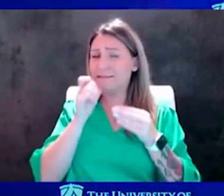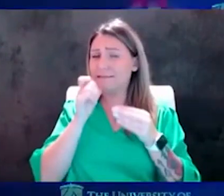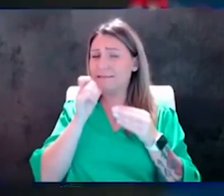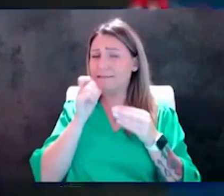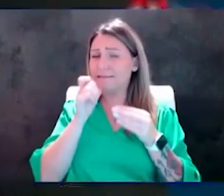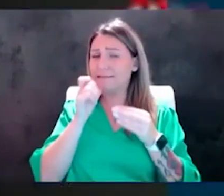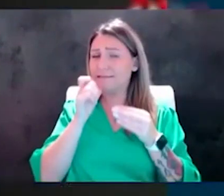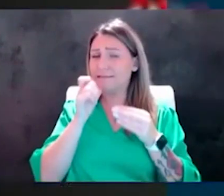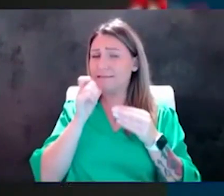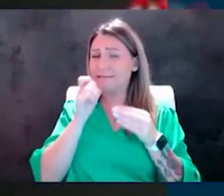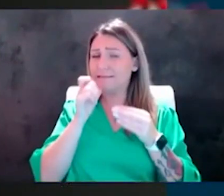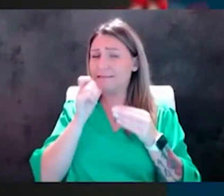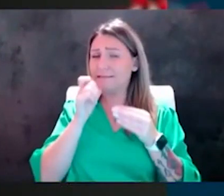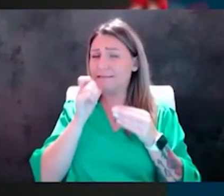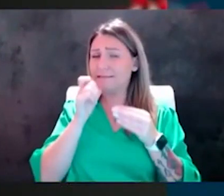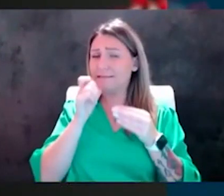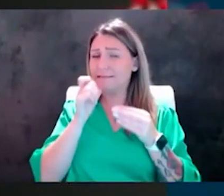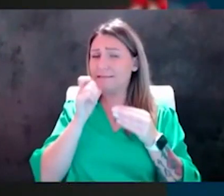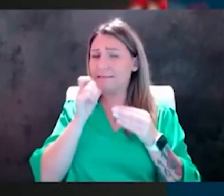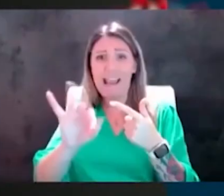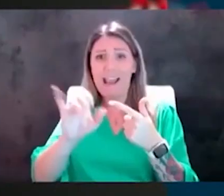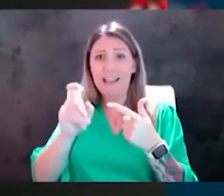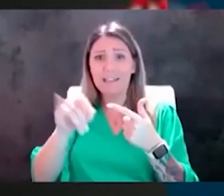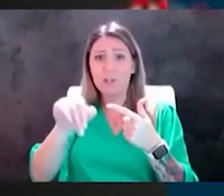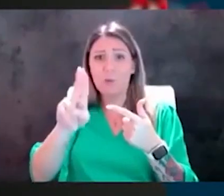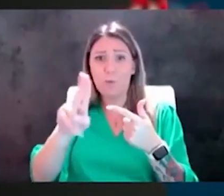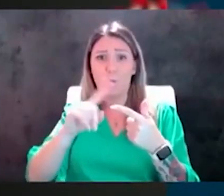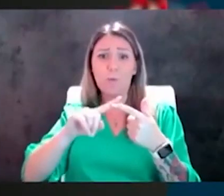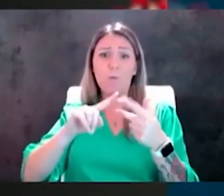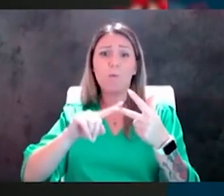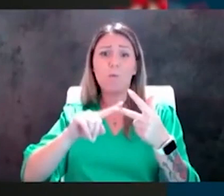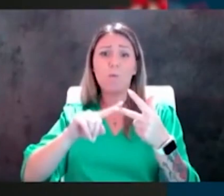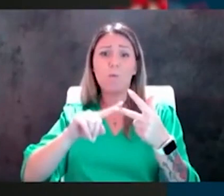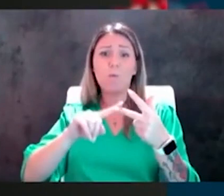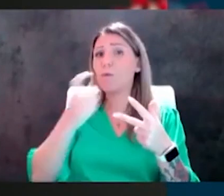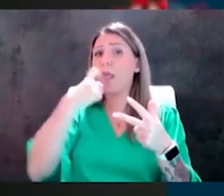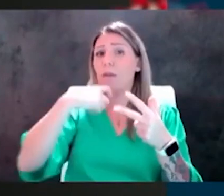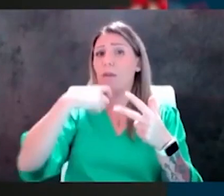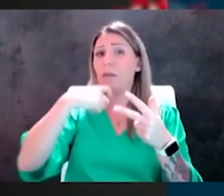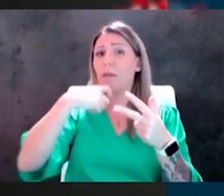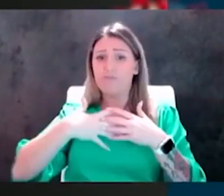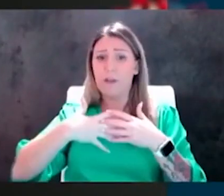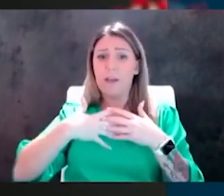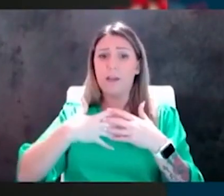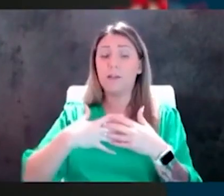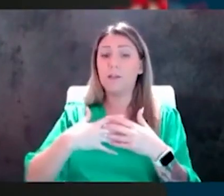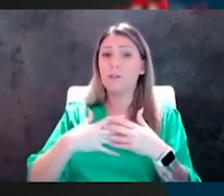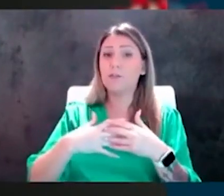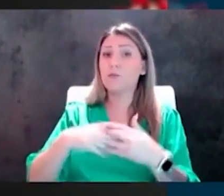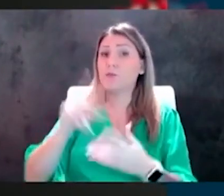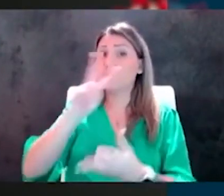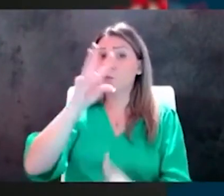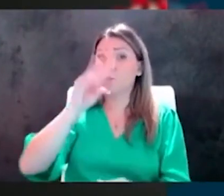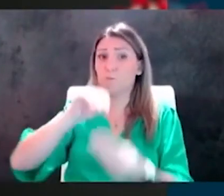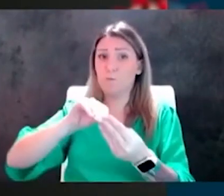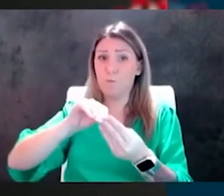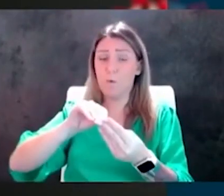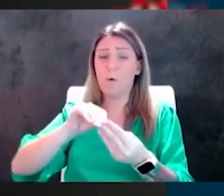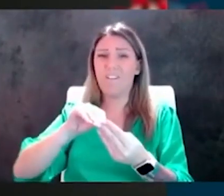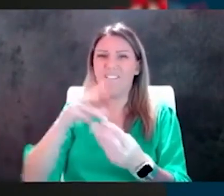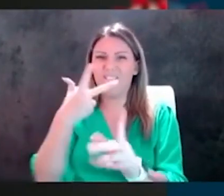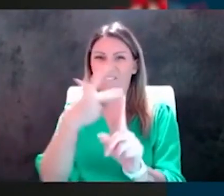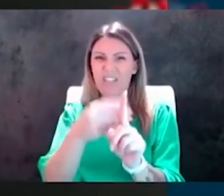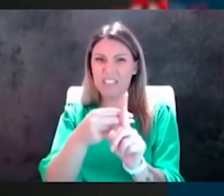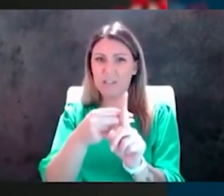with 3 on the ventilator. Two total patients of those 22 active infections are vaccinated. We still have 27 in that